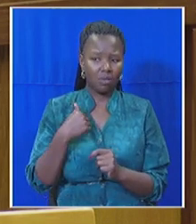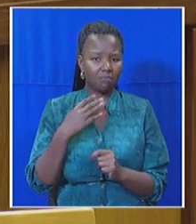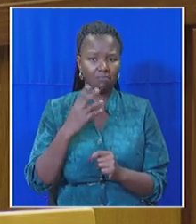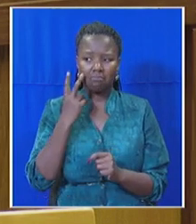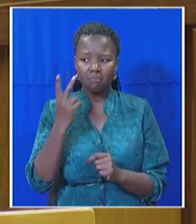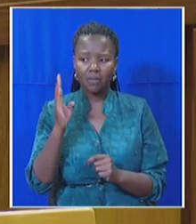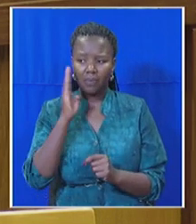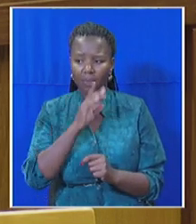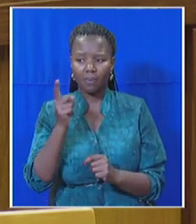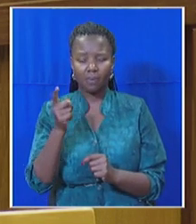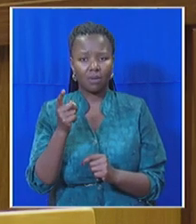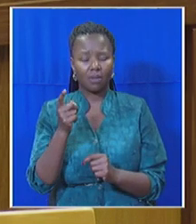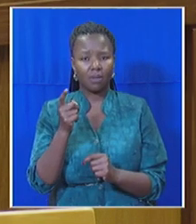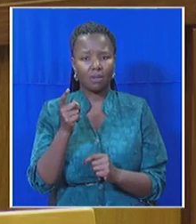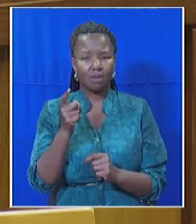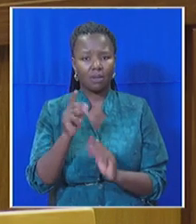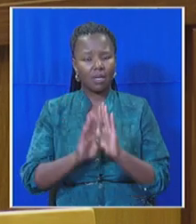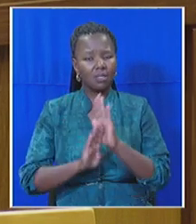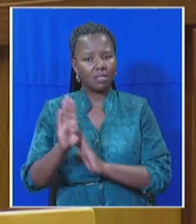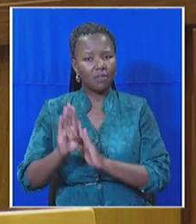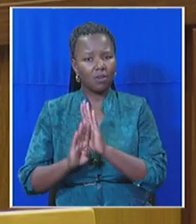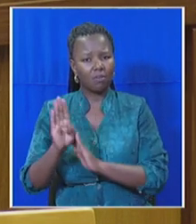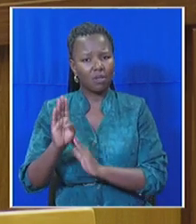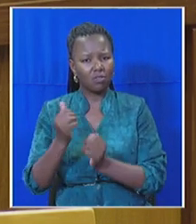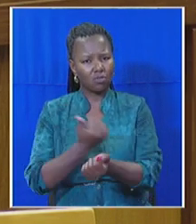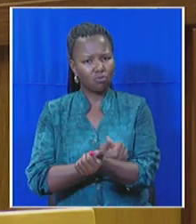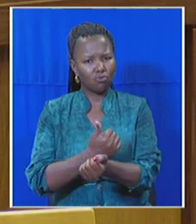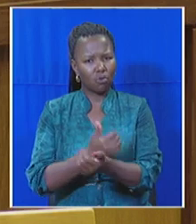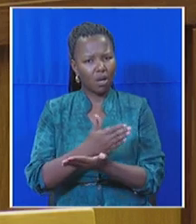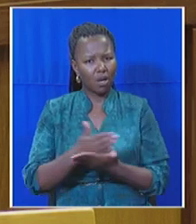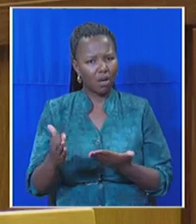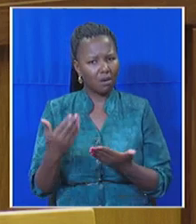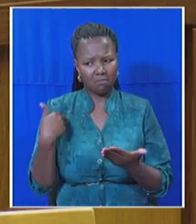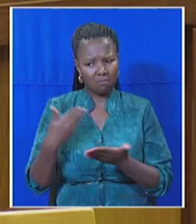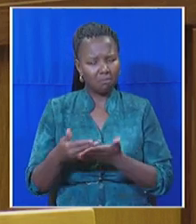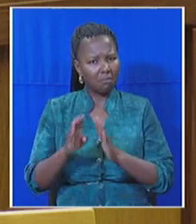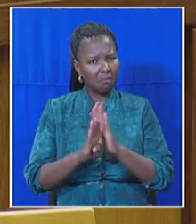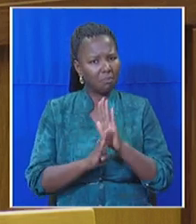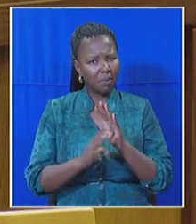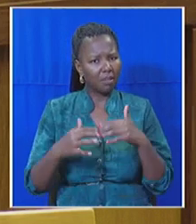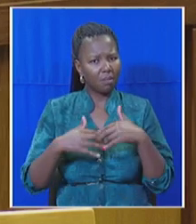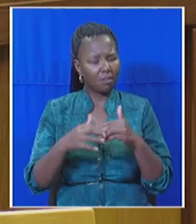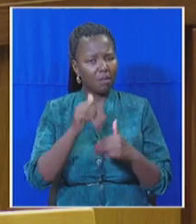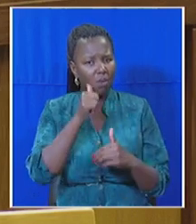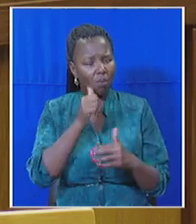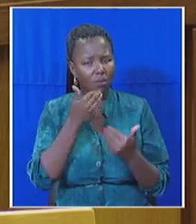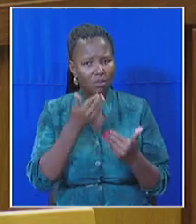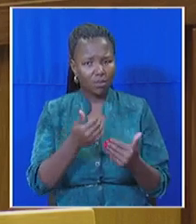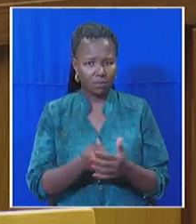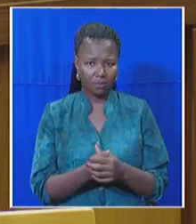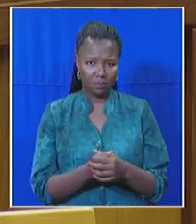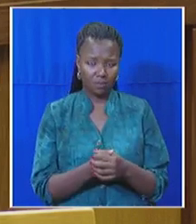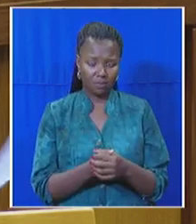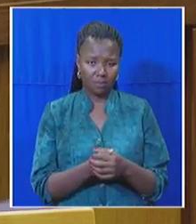drug-free amendment bill. How far is the implementation of this bill will be? I thank you. This